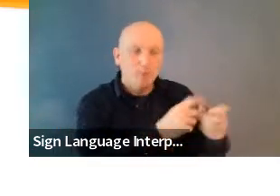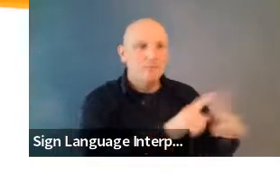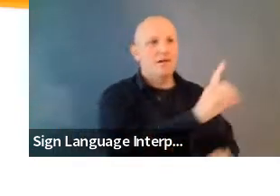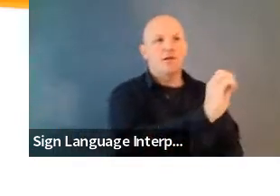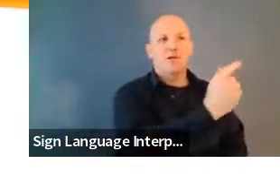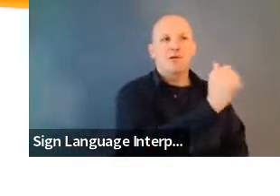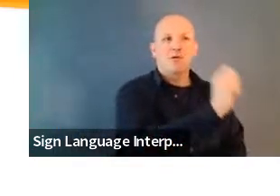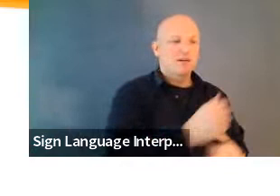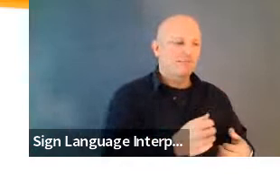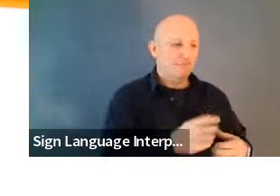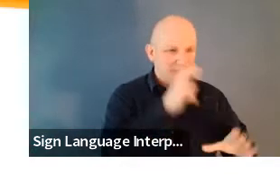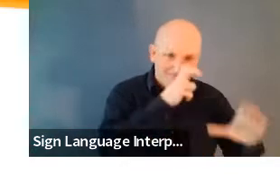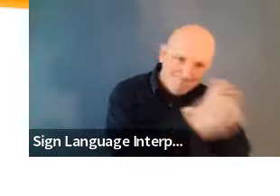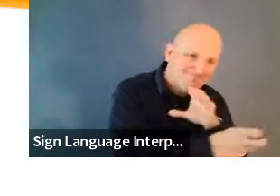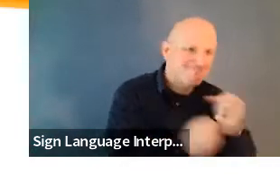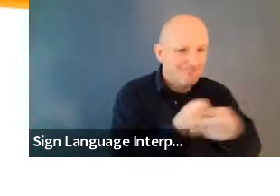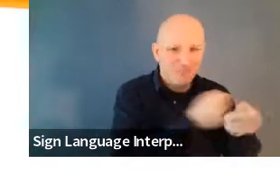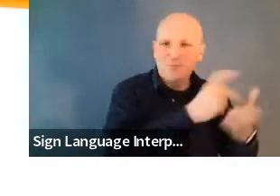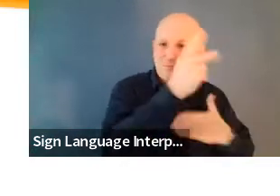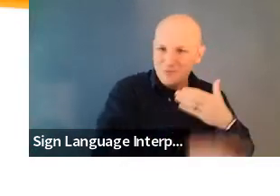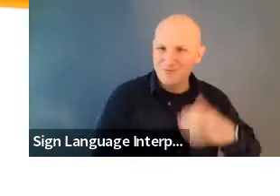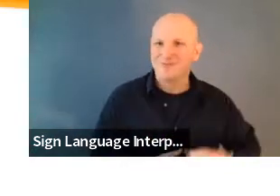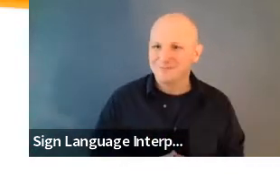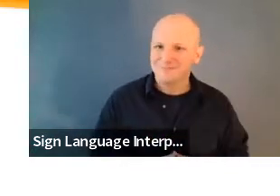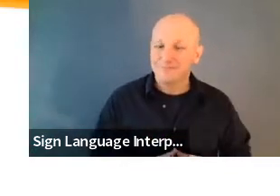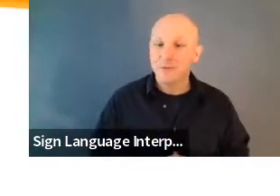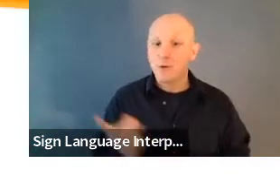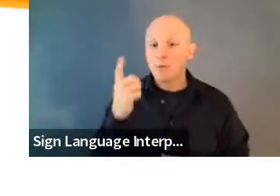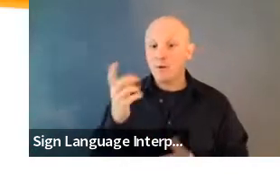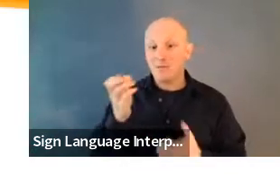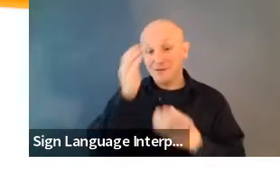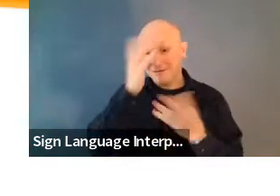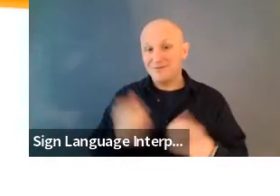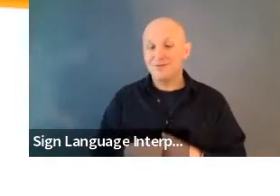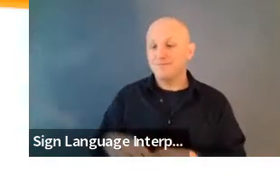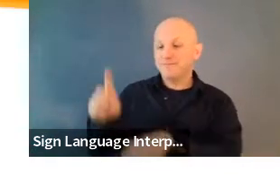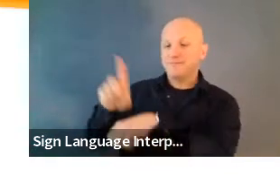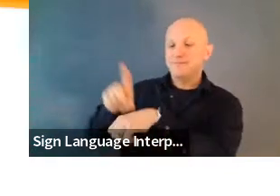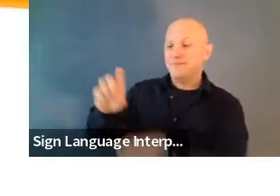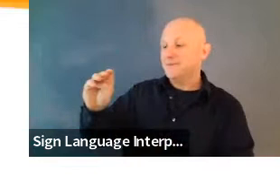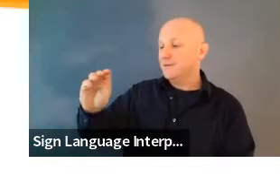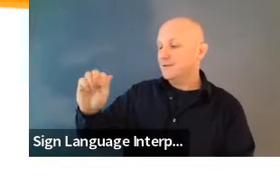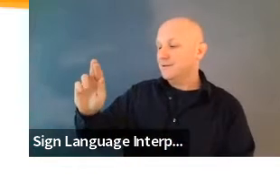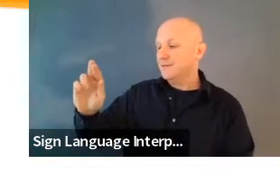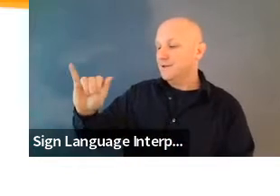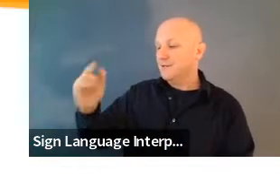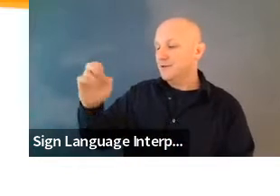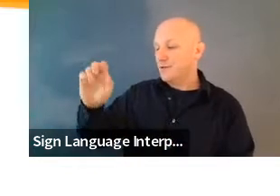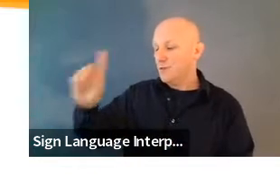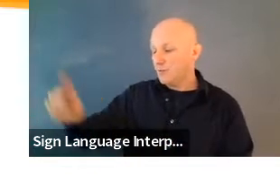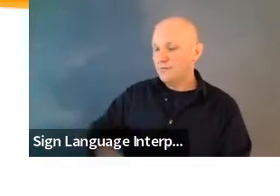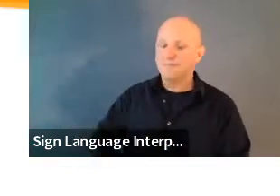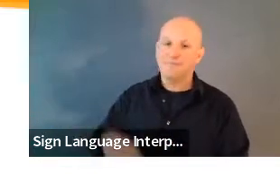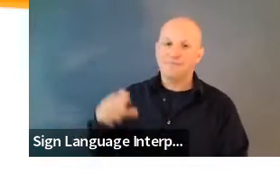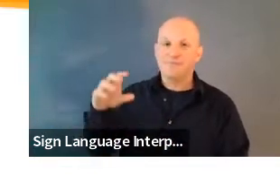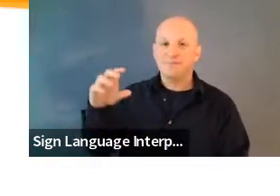right? And the one other thing I wanted to share was basically that Dean Miracle, along with Carrie Ibarra and myself, worked